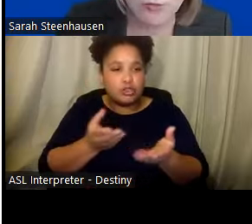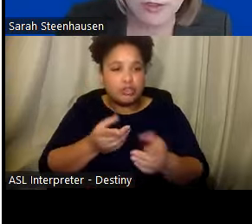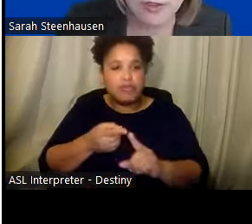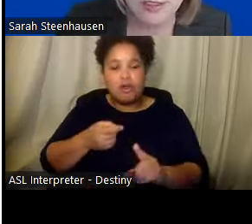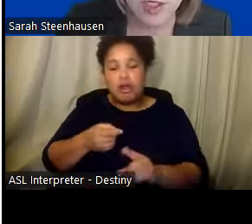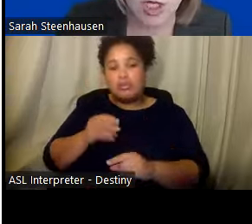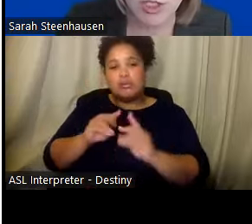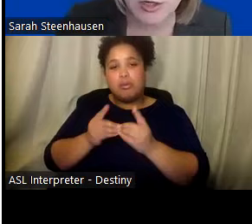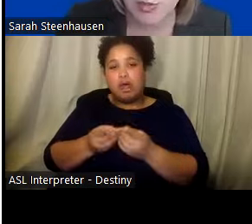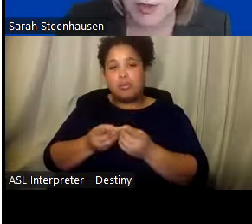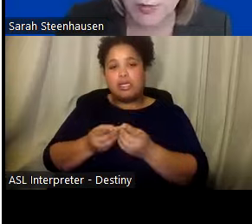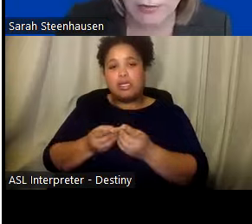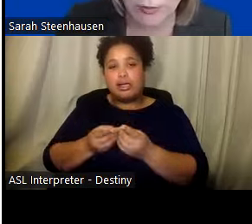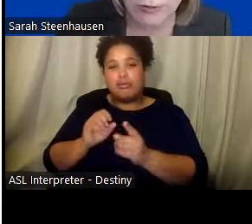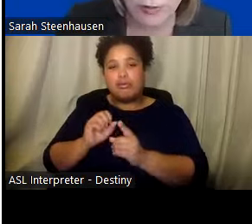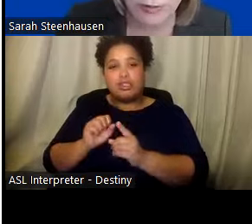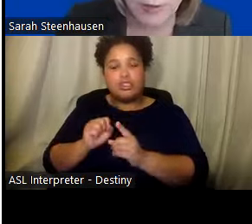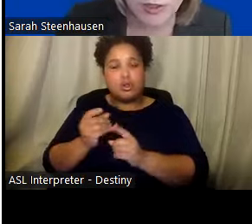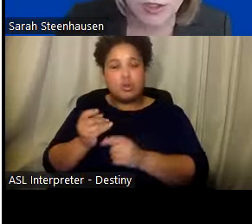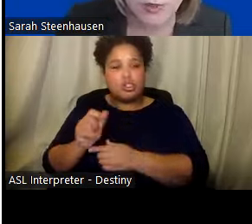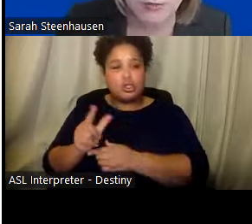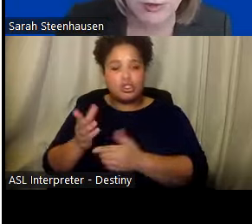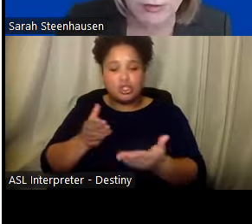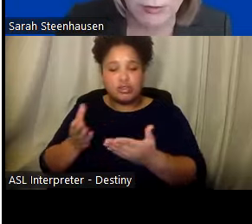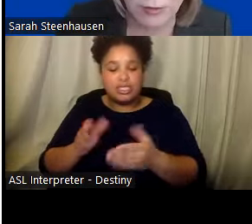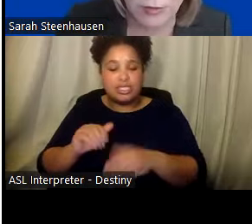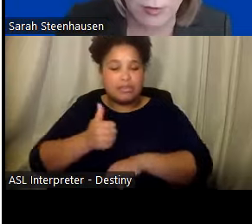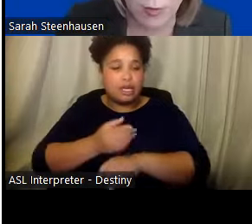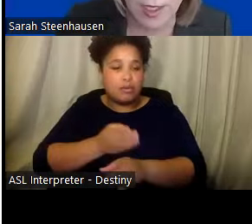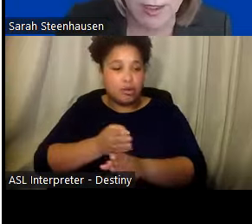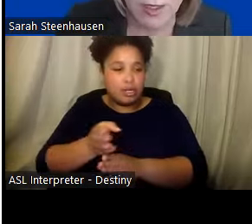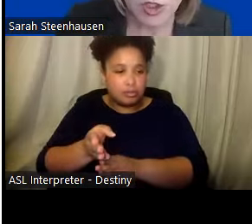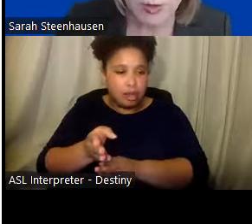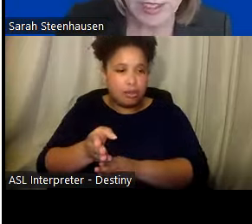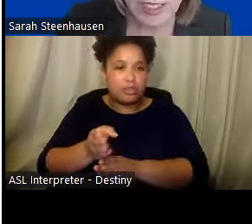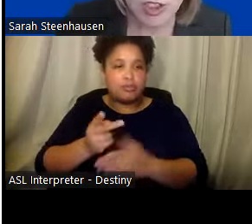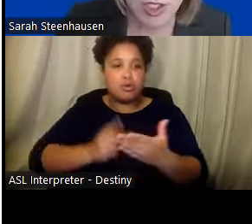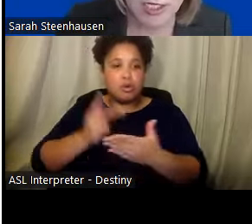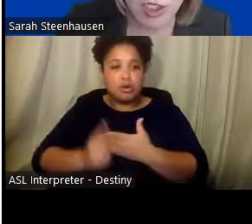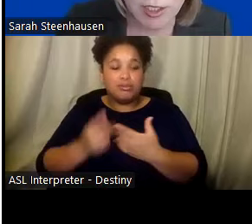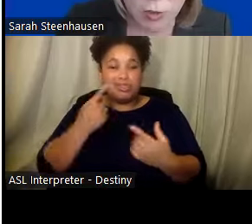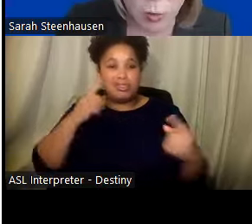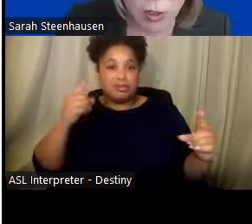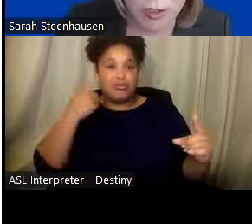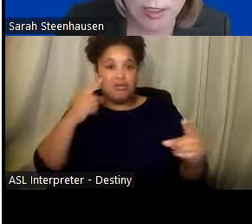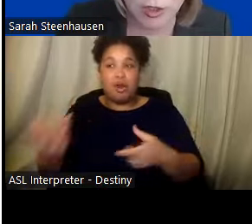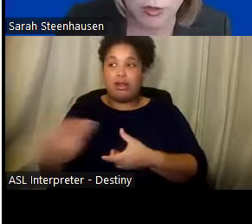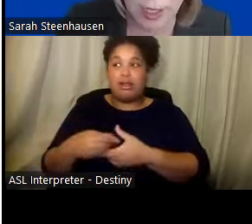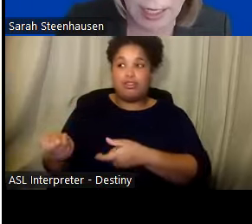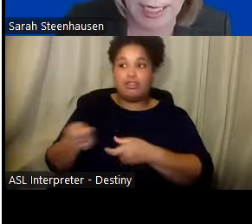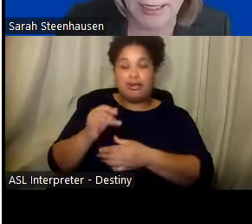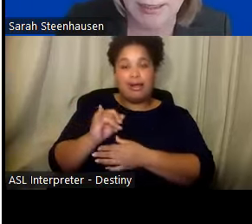Social Services has launched their Career Pathways Program, which has been a very successful way to engage IHSS workers